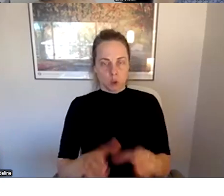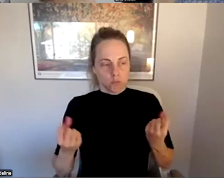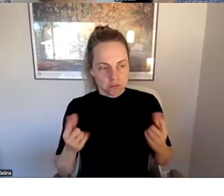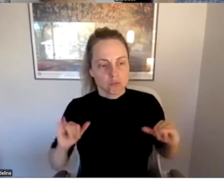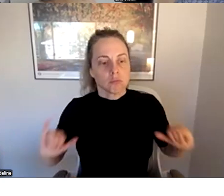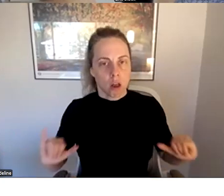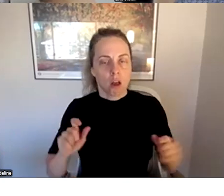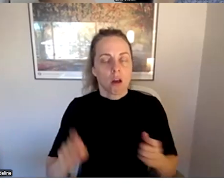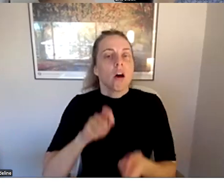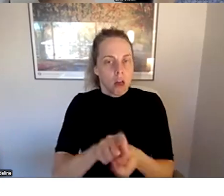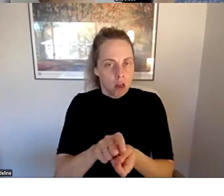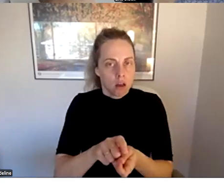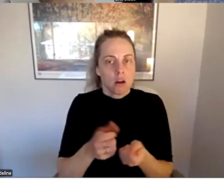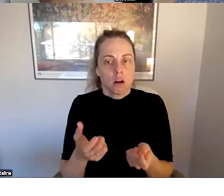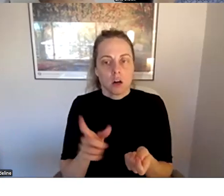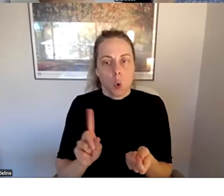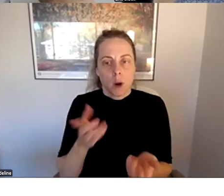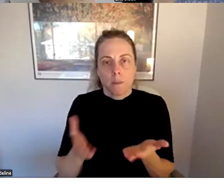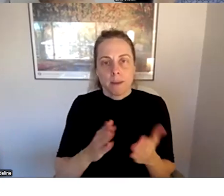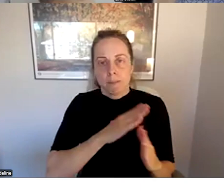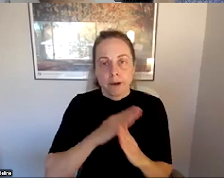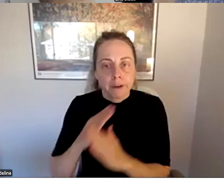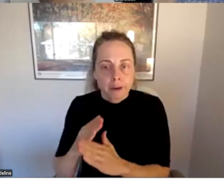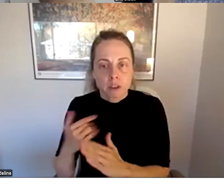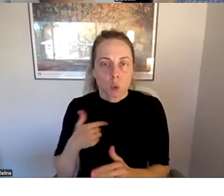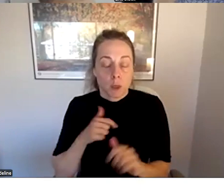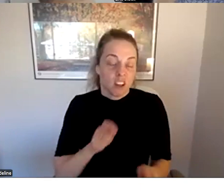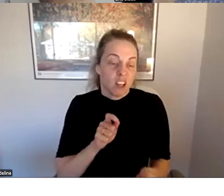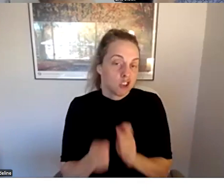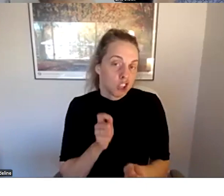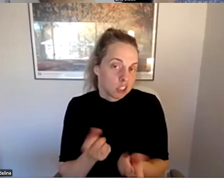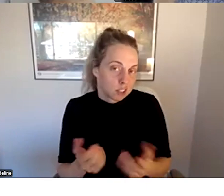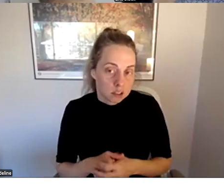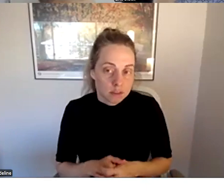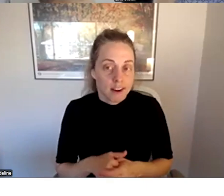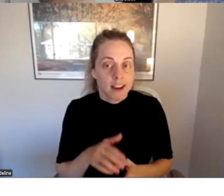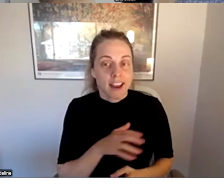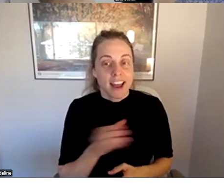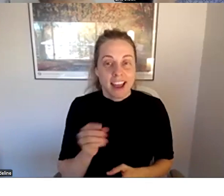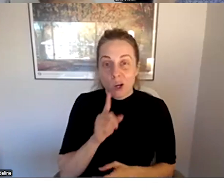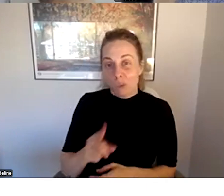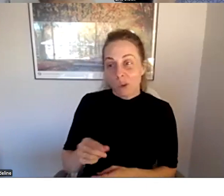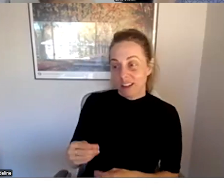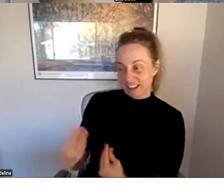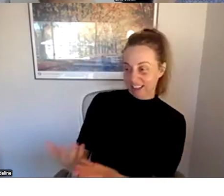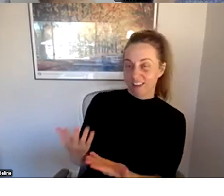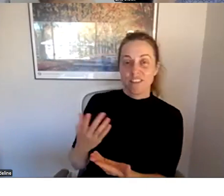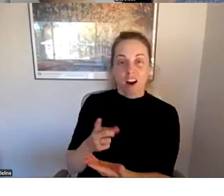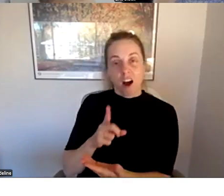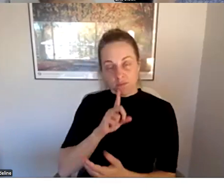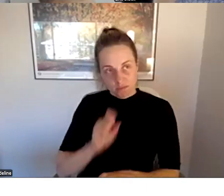understand specifically where there might be barriers, where we can make an adjustments, and also to give a realistic job preview